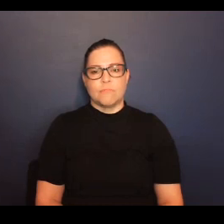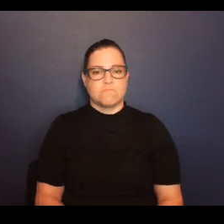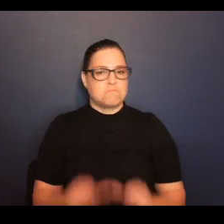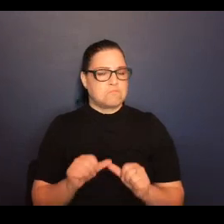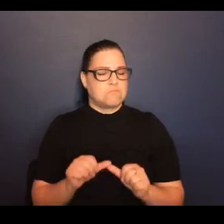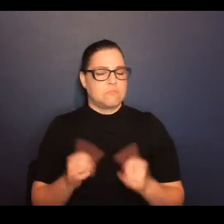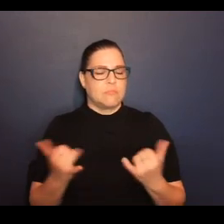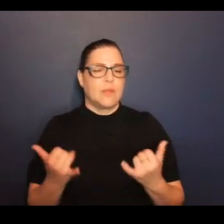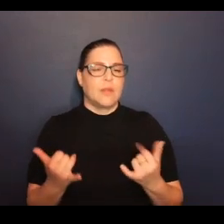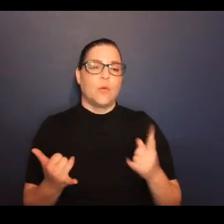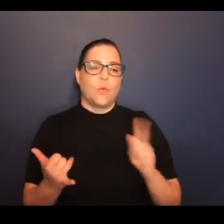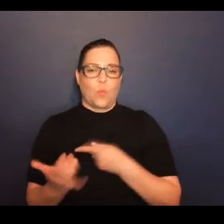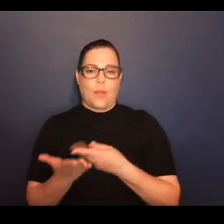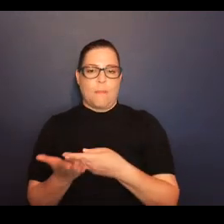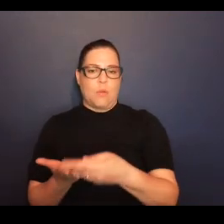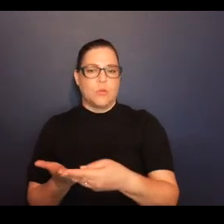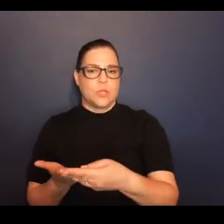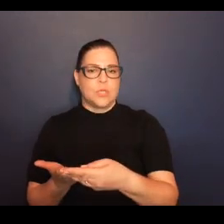We purchased there in